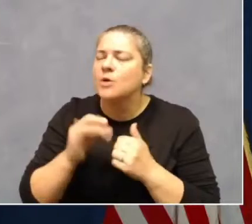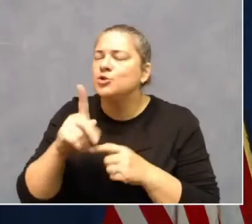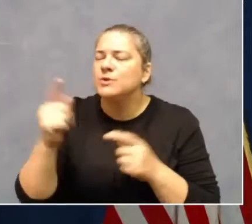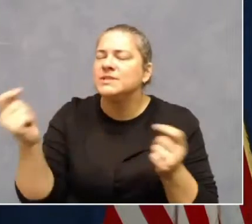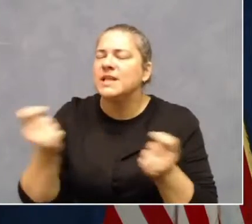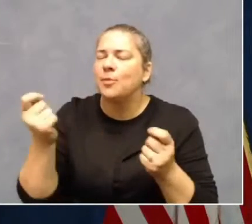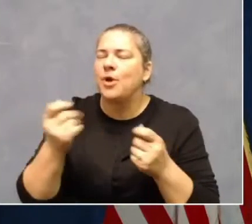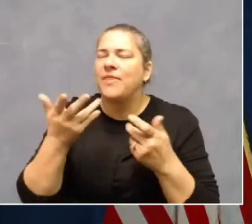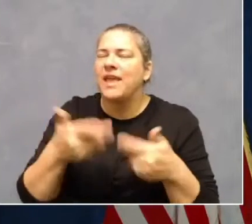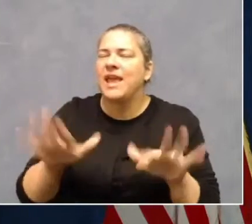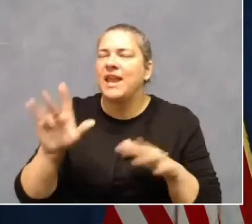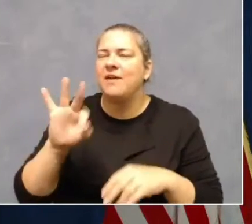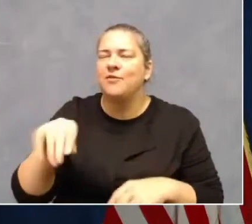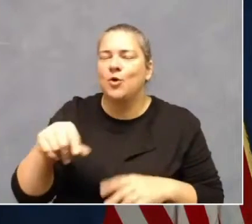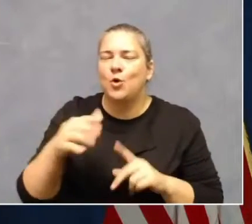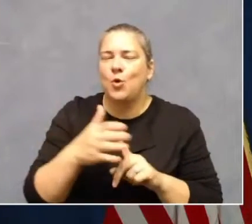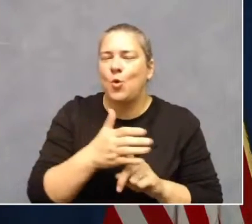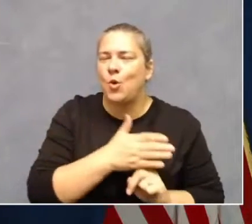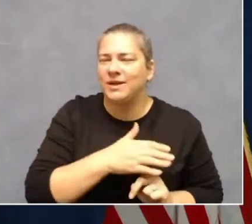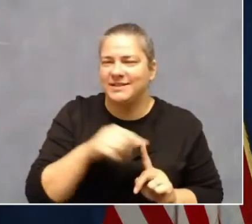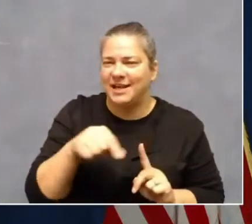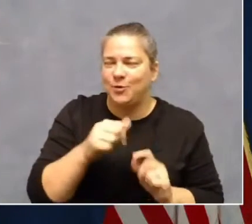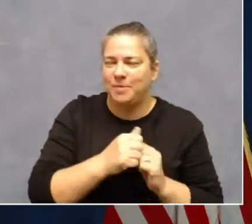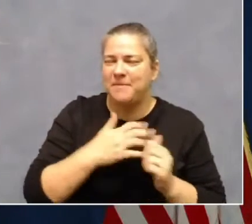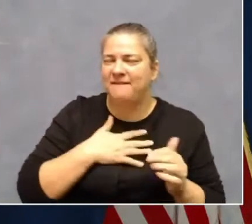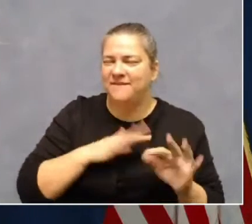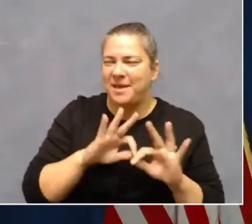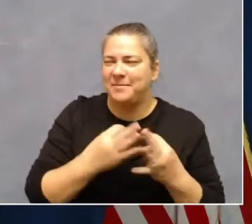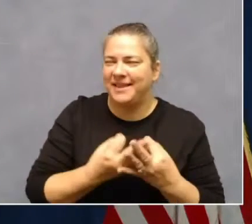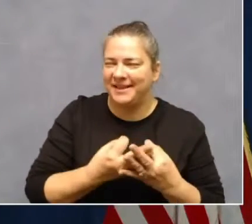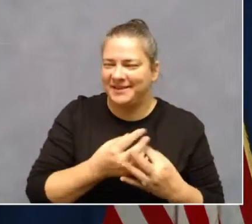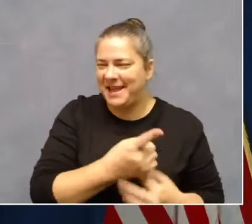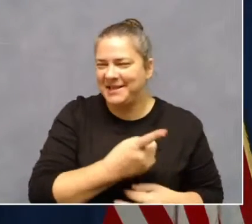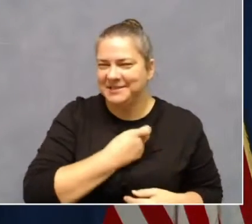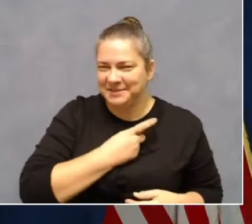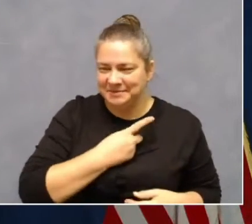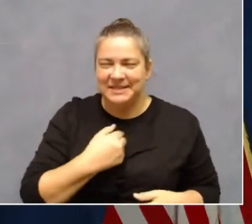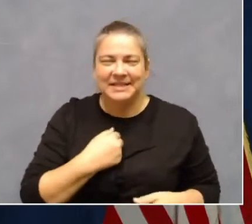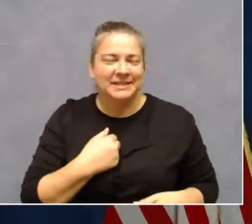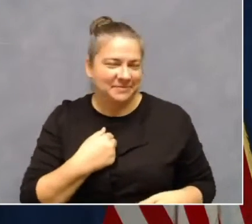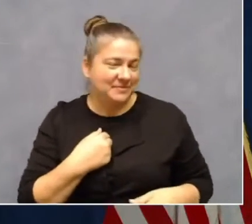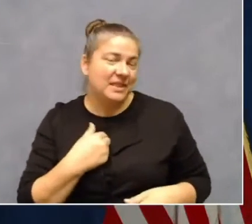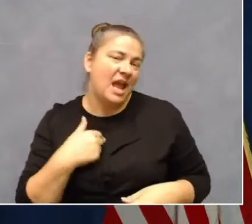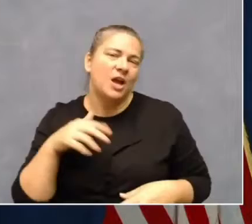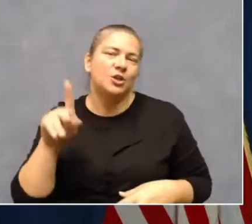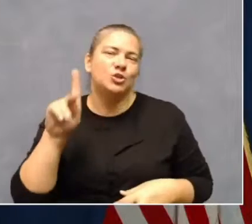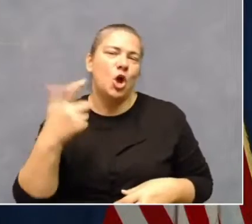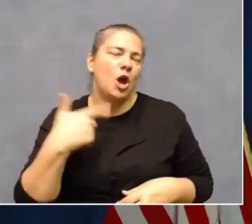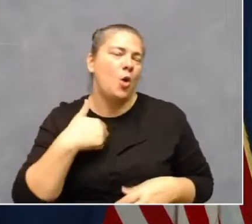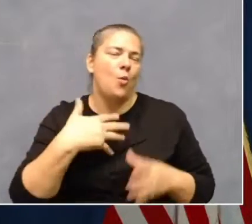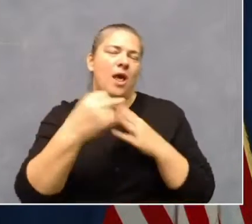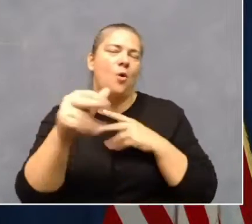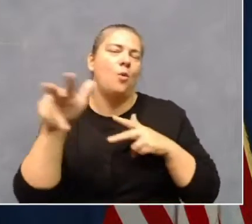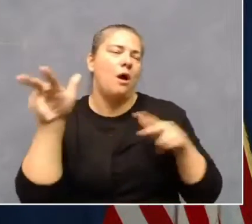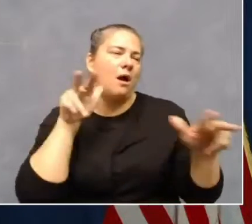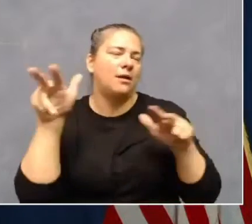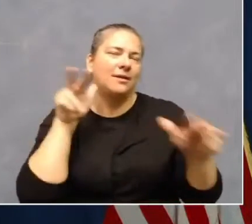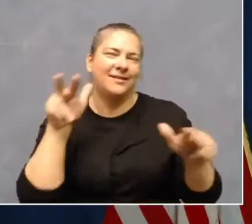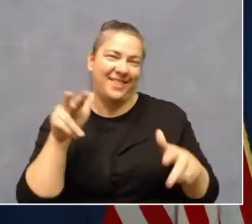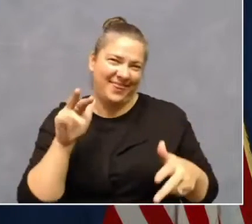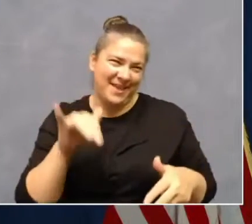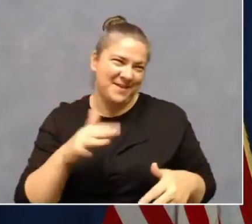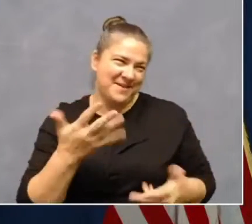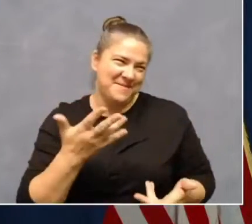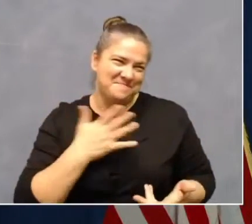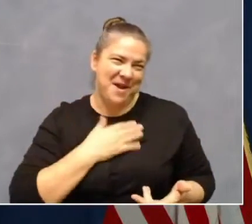The question is, how did I celebrate the end of quarantine with my family? I took the dog for a walk. That's how exciting things are in the